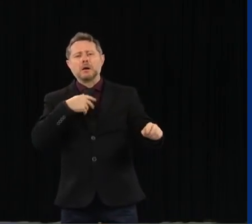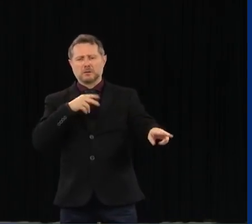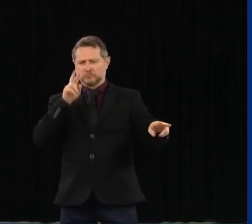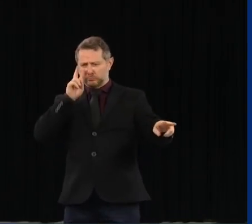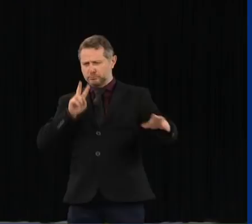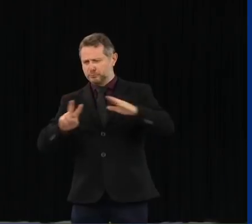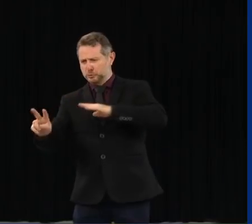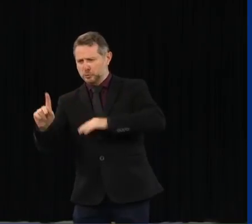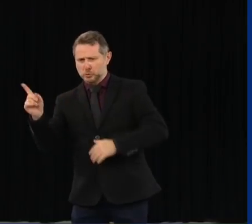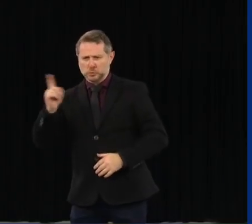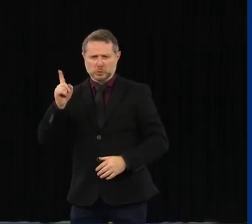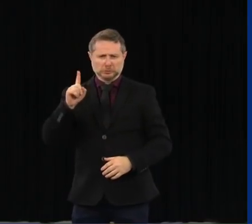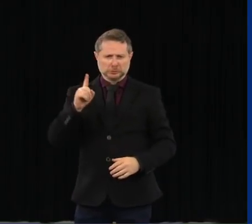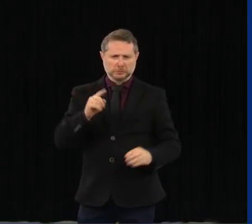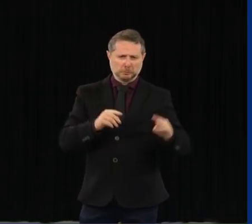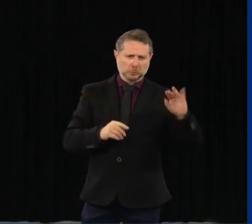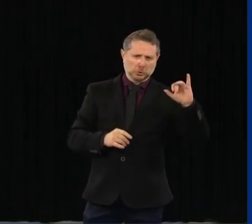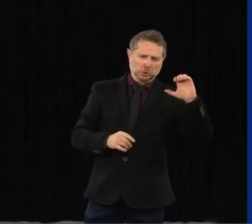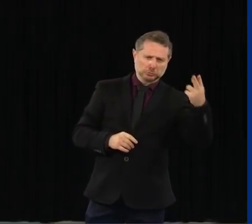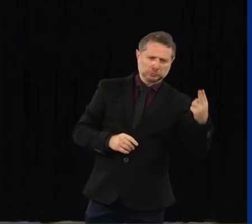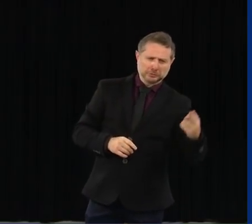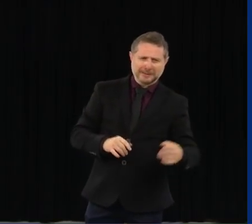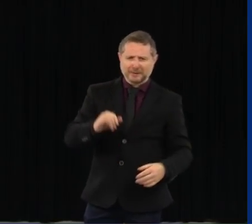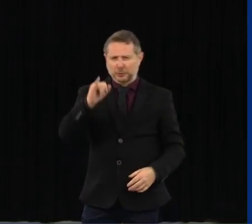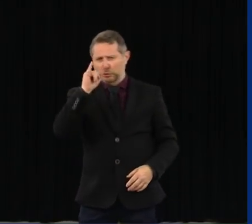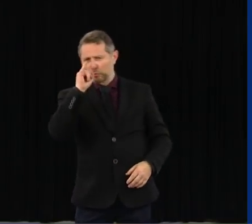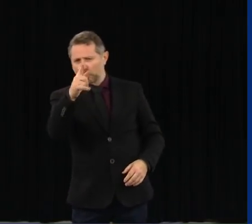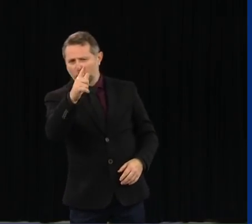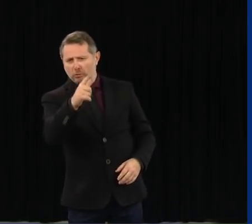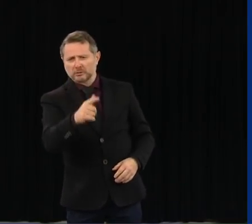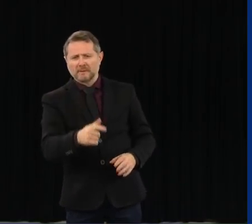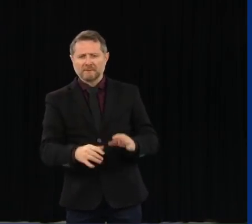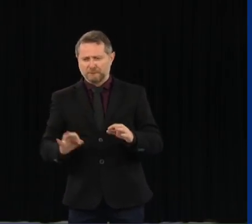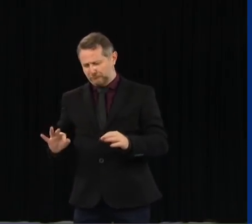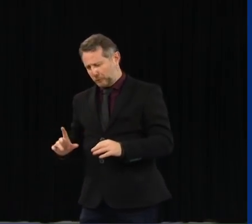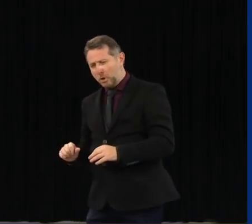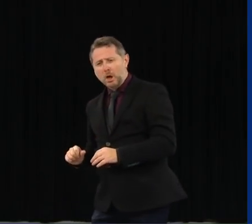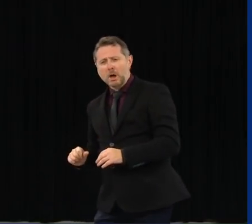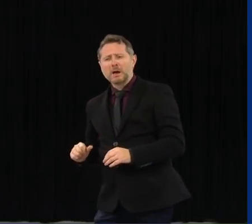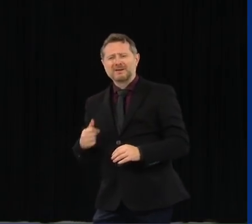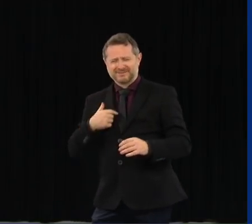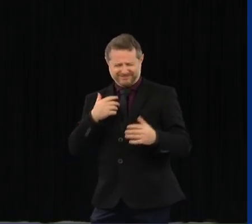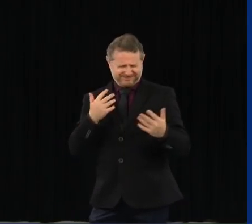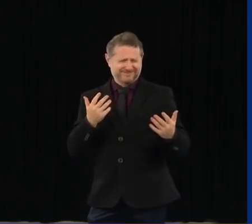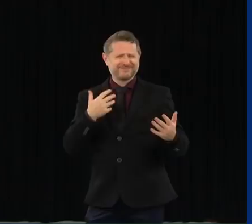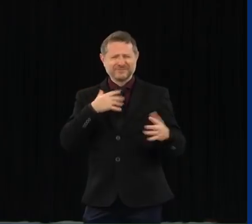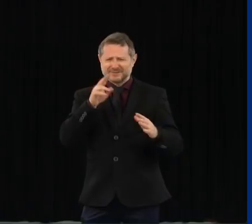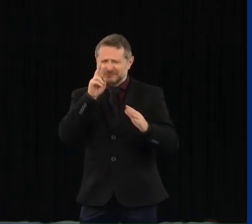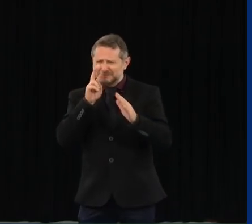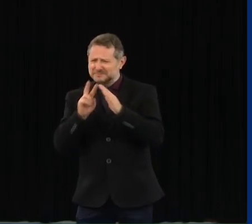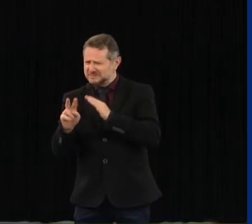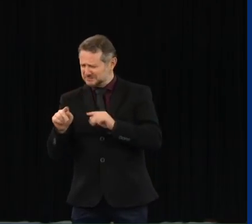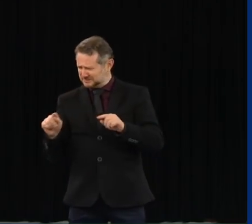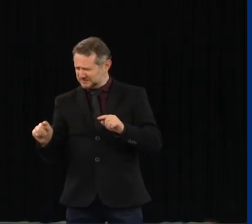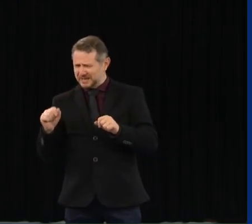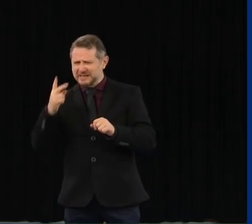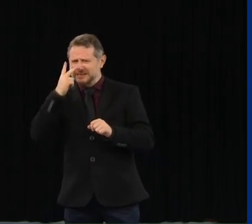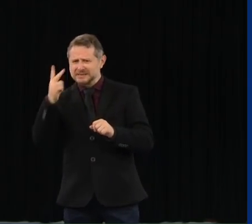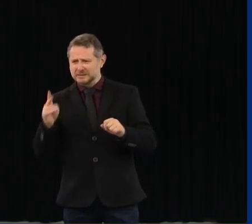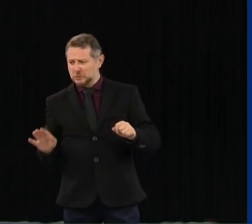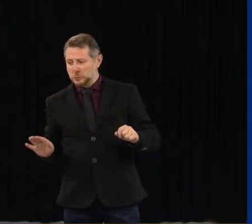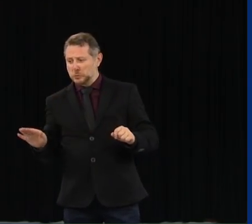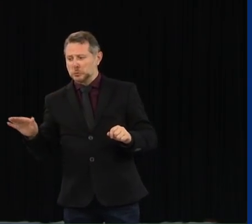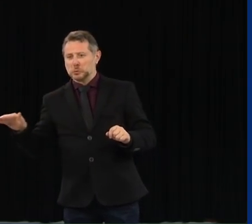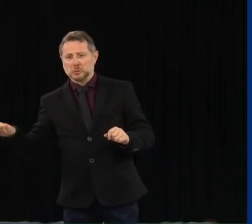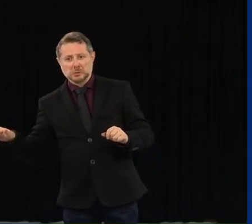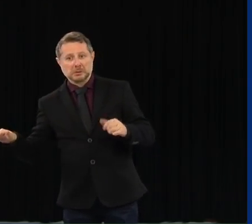hit Illinois, when it's going to hit Florida, you'll see that there is a timing sequence to it.